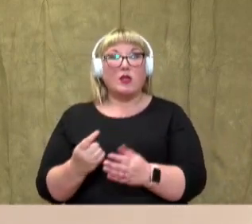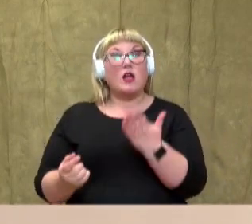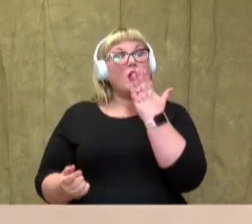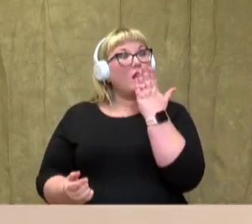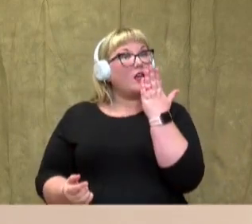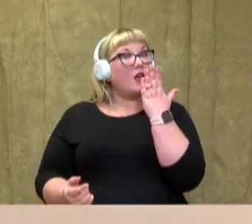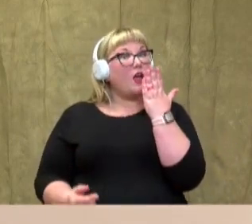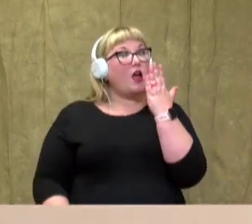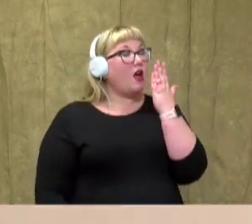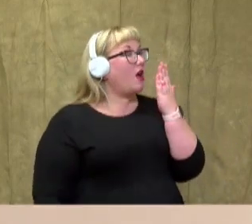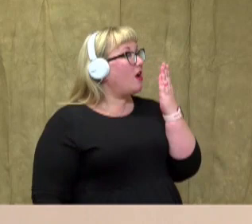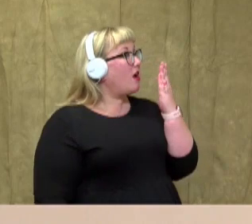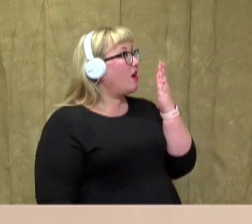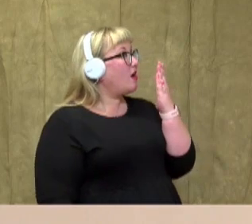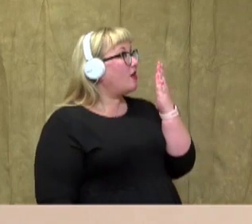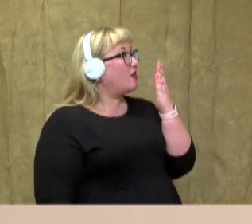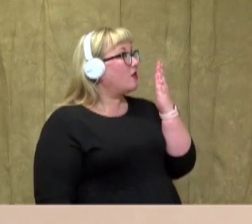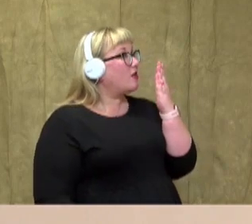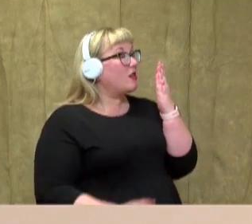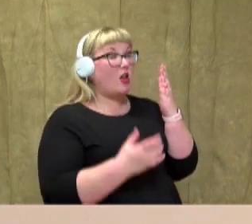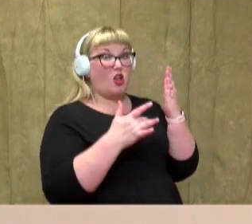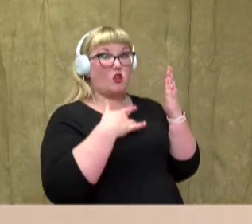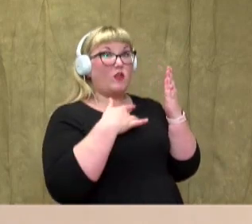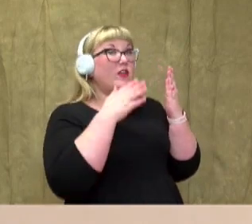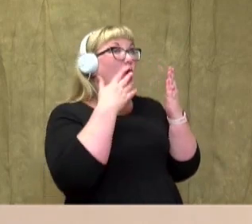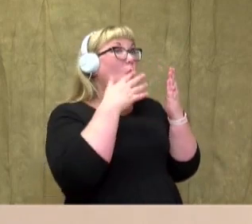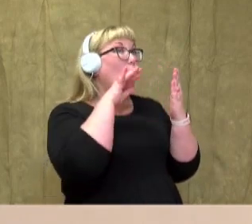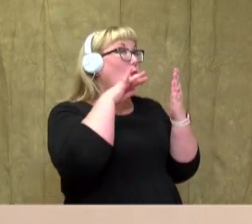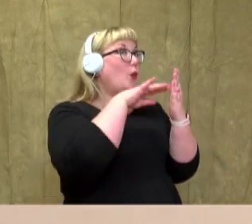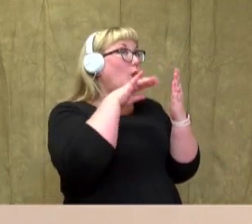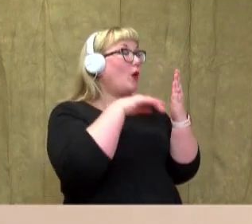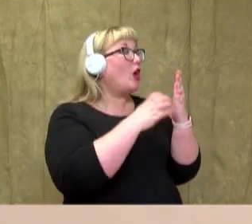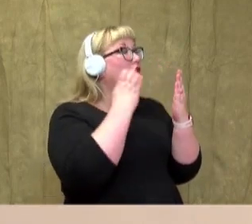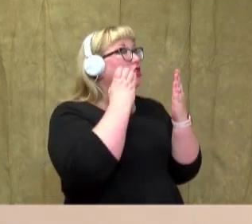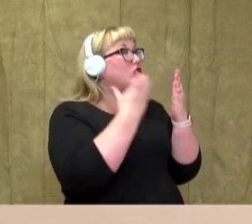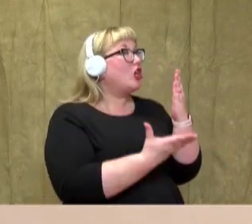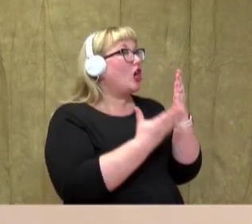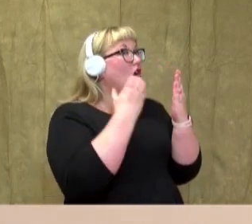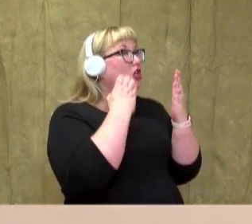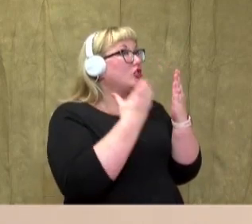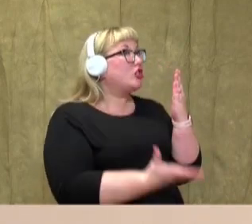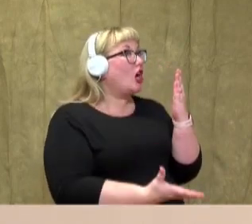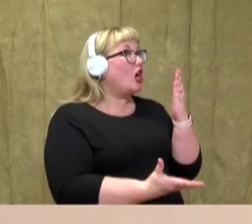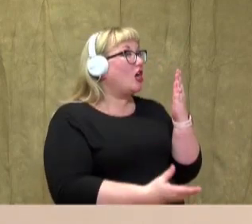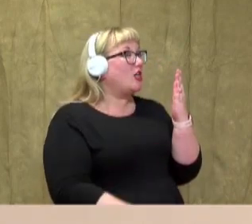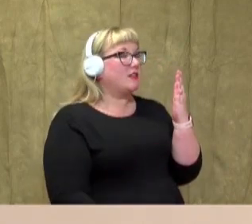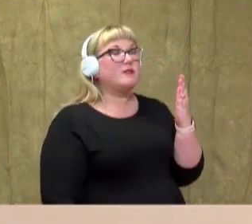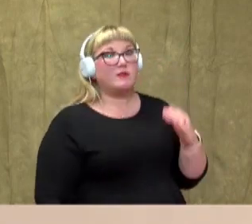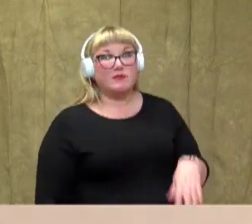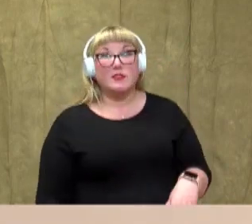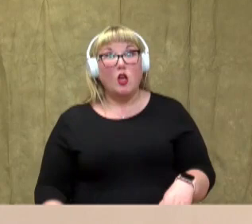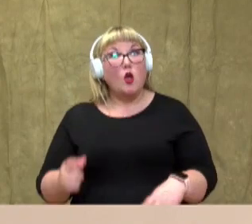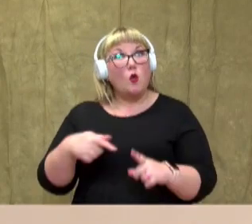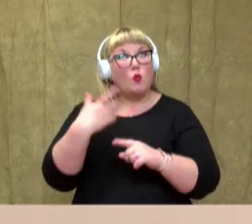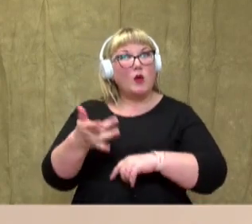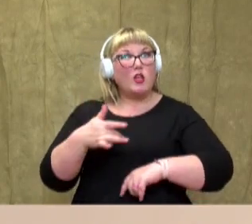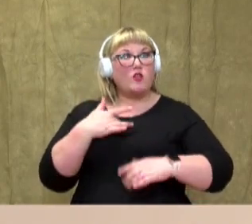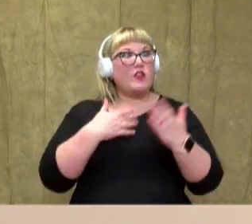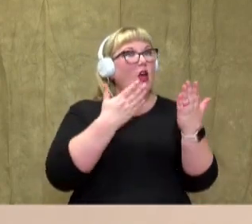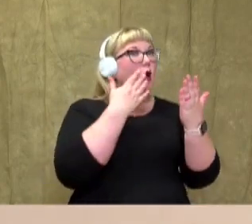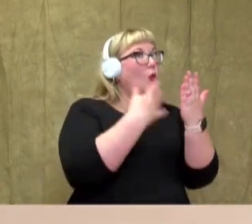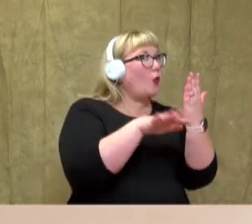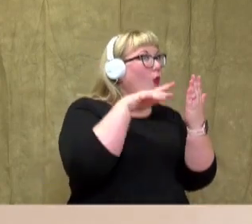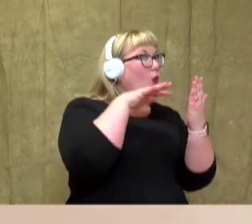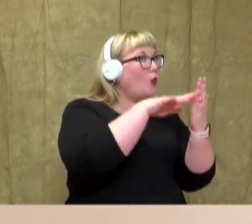mouth just like this, and you're going to feel a burst of air. Ch, ch, ch, ch. When you feel that air touch